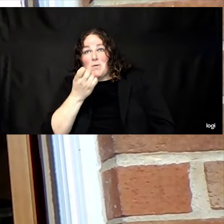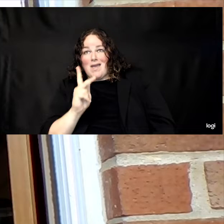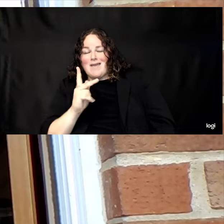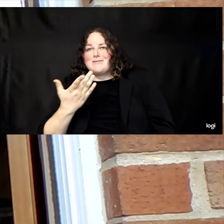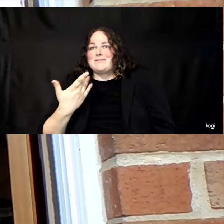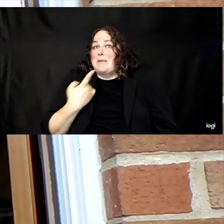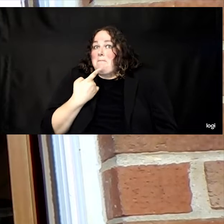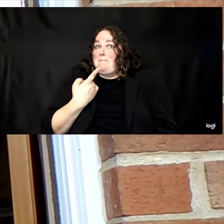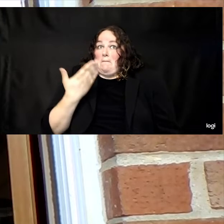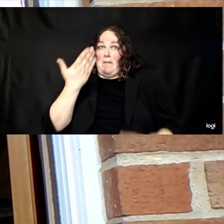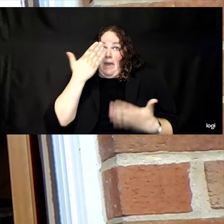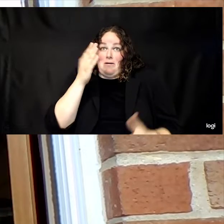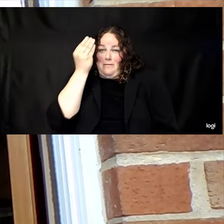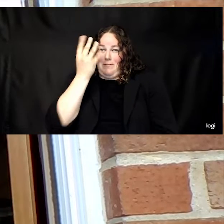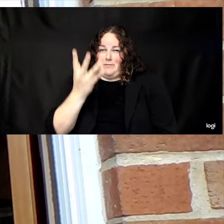get back to you.